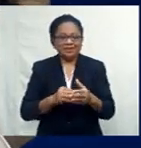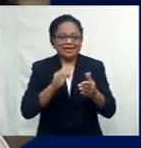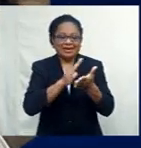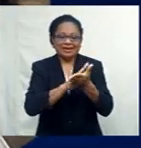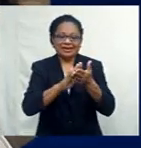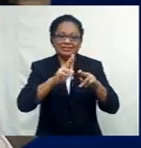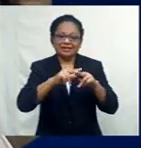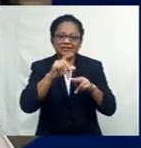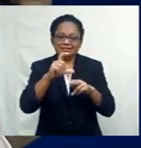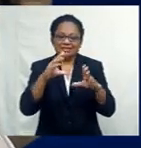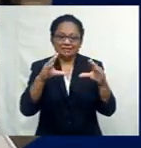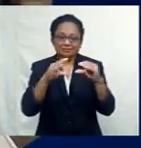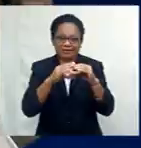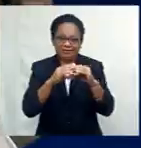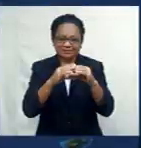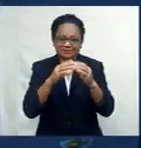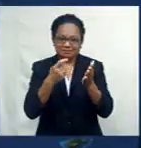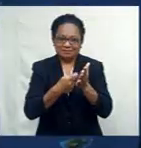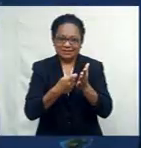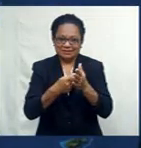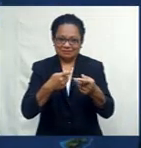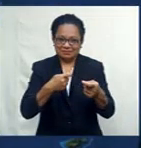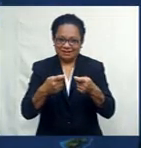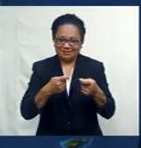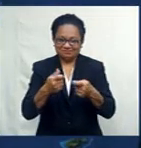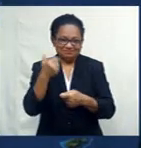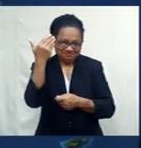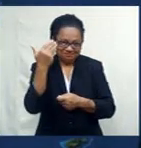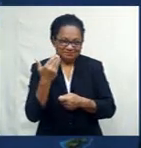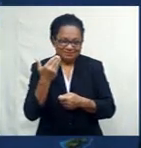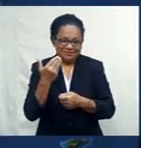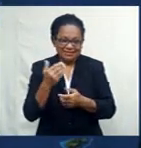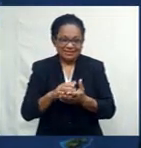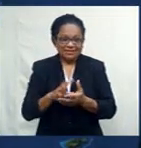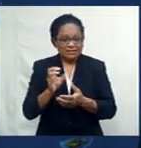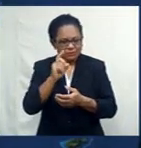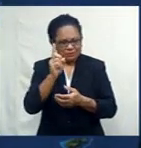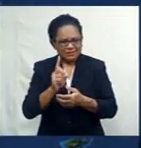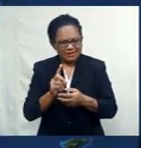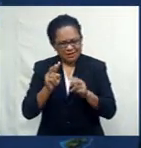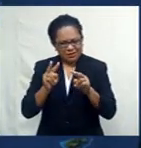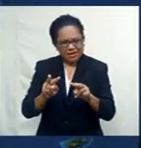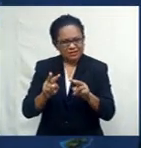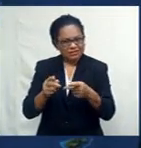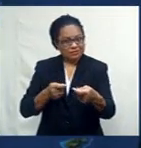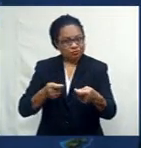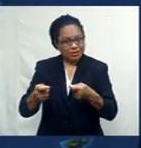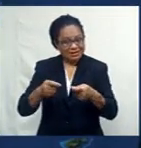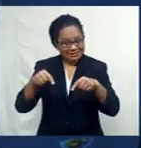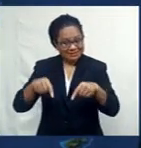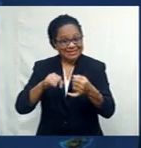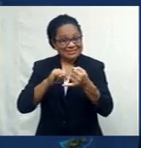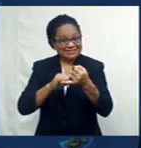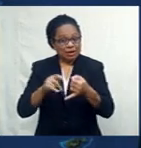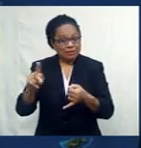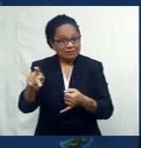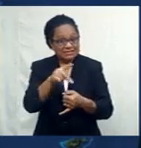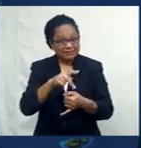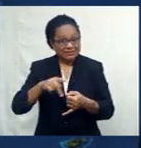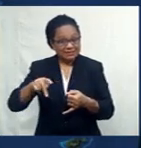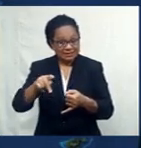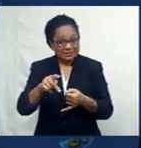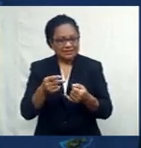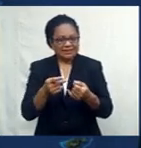give us the latest from the money markets. Good evening. A quick look at trading on our local South Pacific Stock Exchange, a total